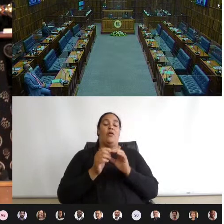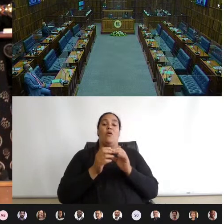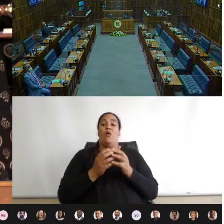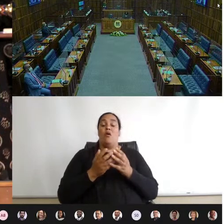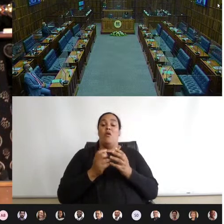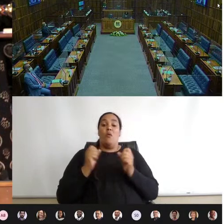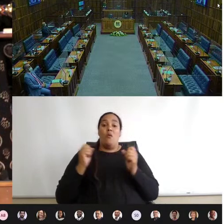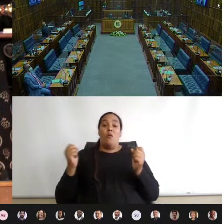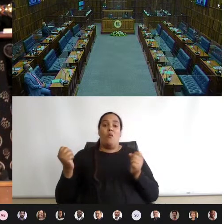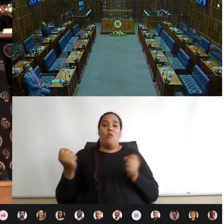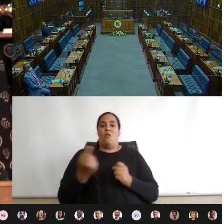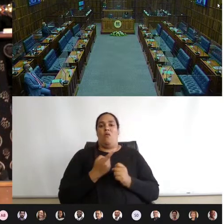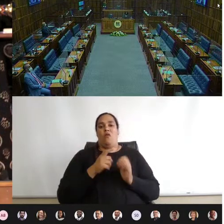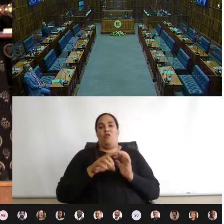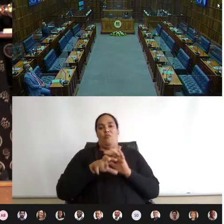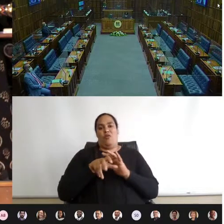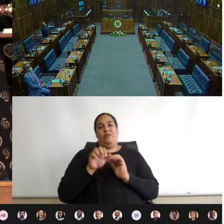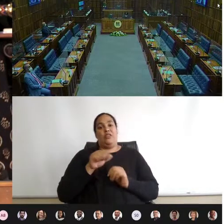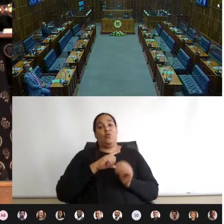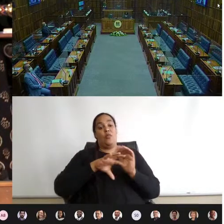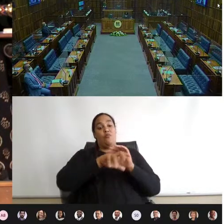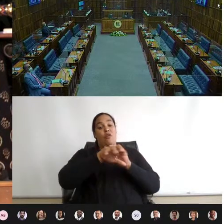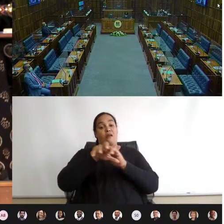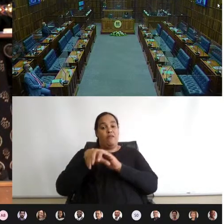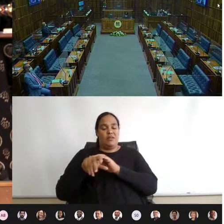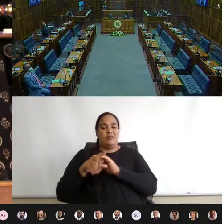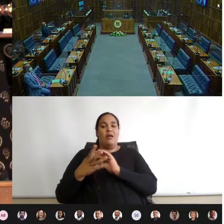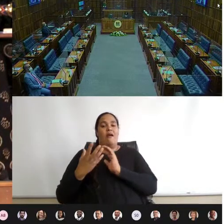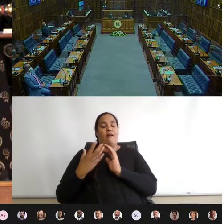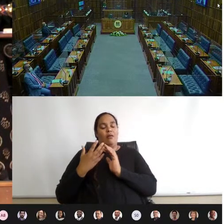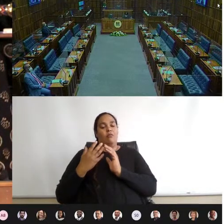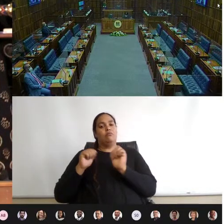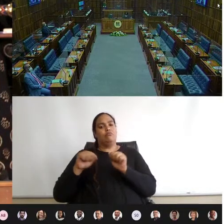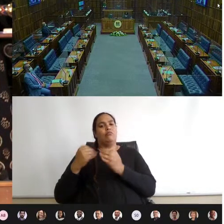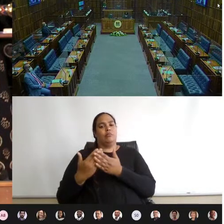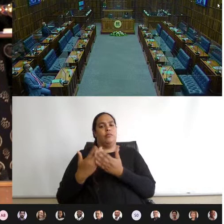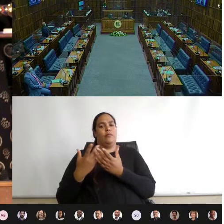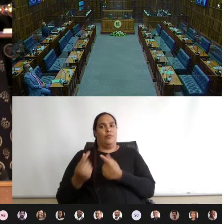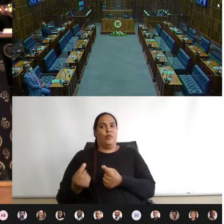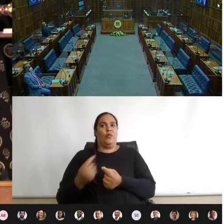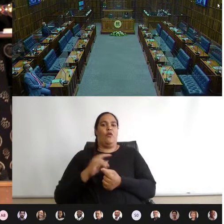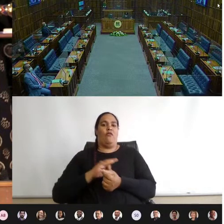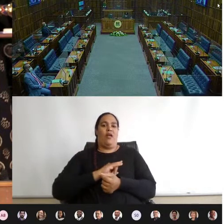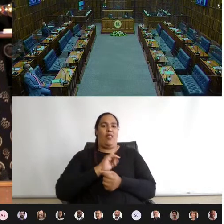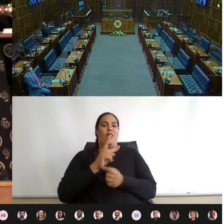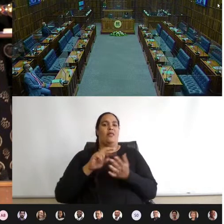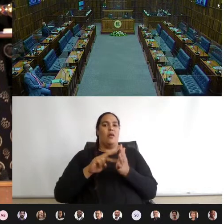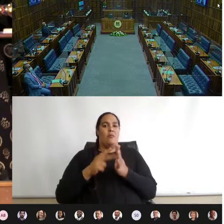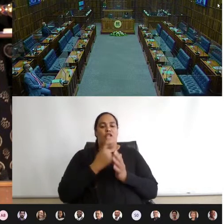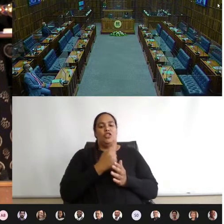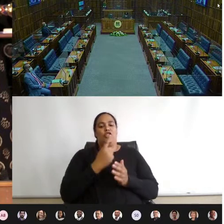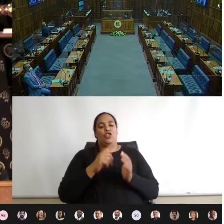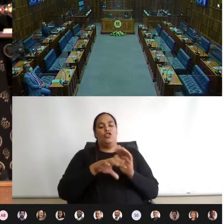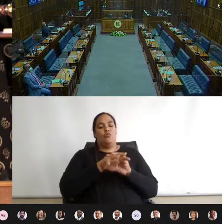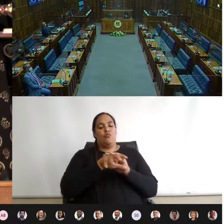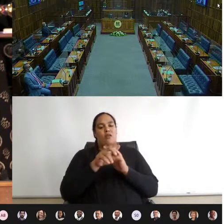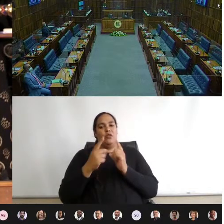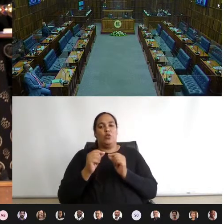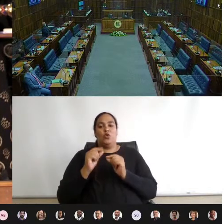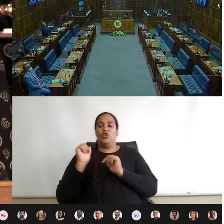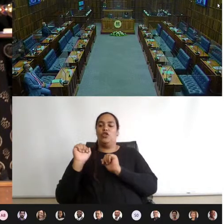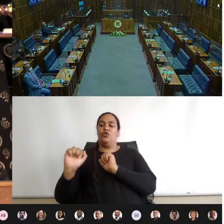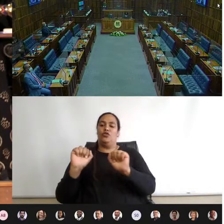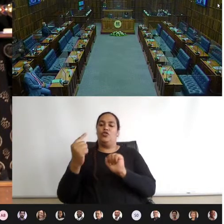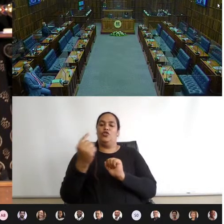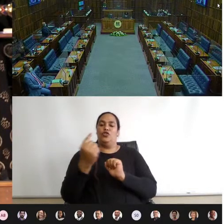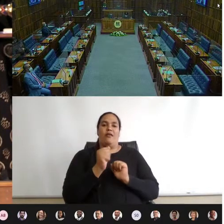provinces because provinces have this competency of health, and that's where these plans get rolled out in every single province, everyone with their own plan.